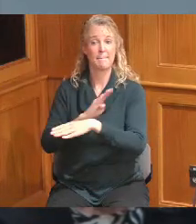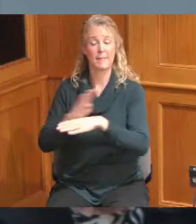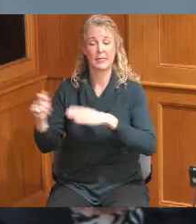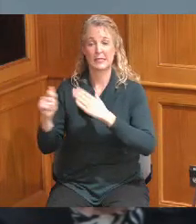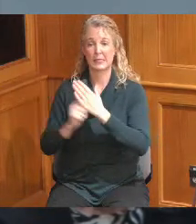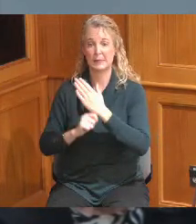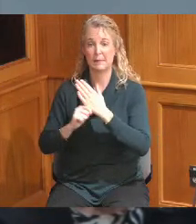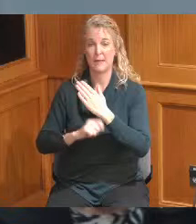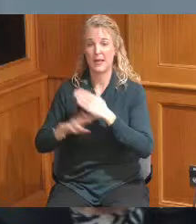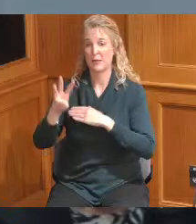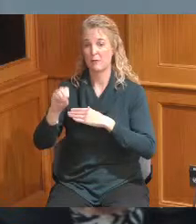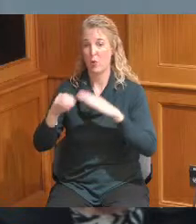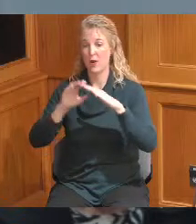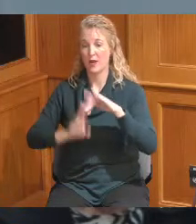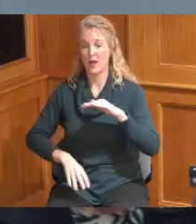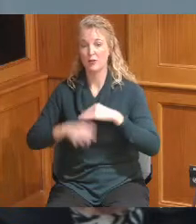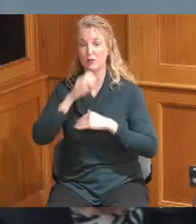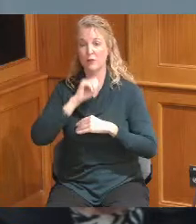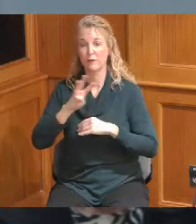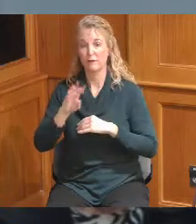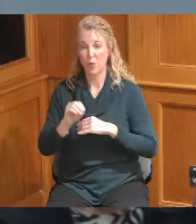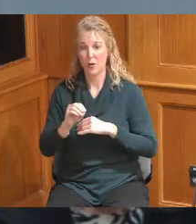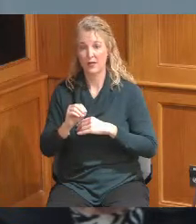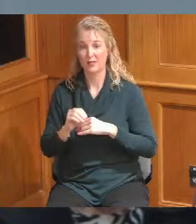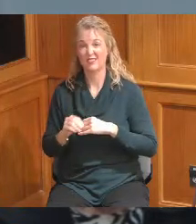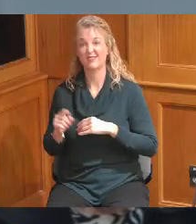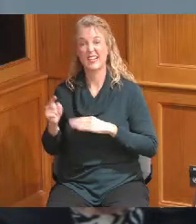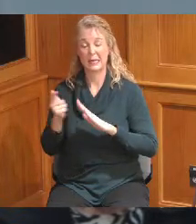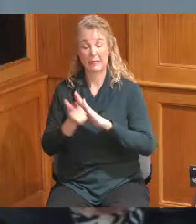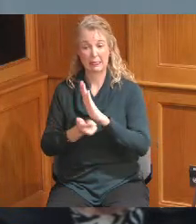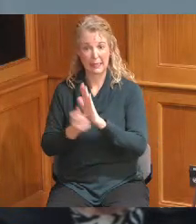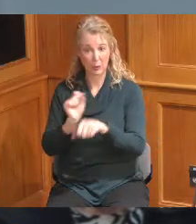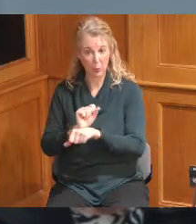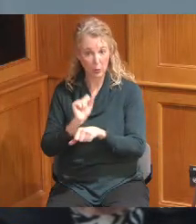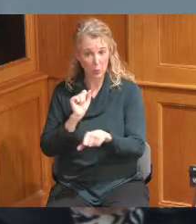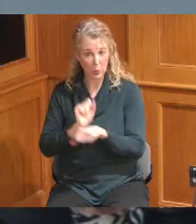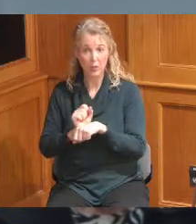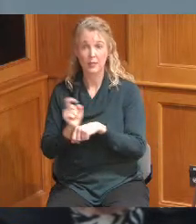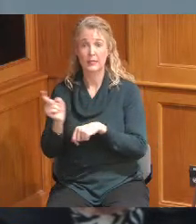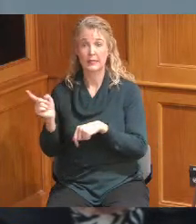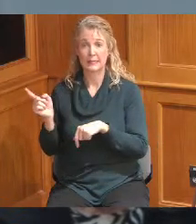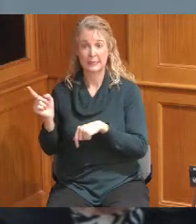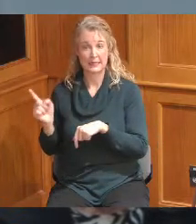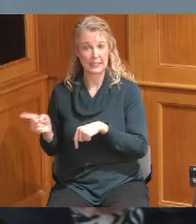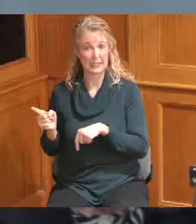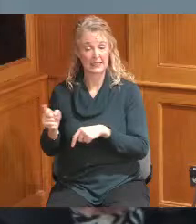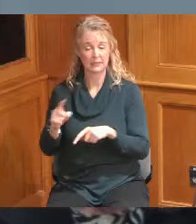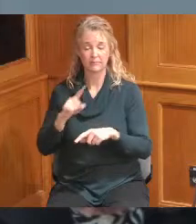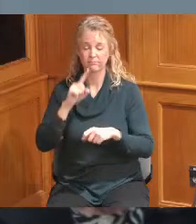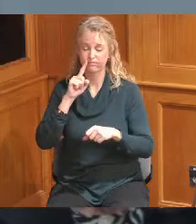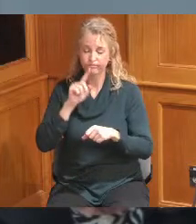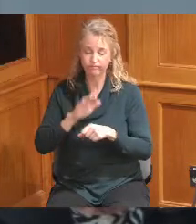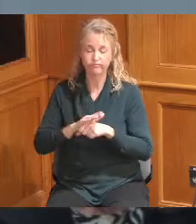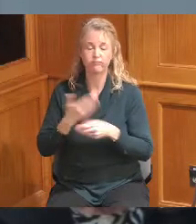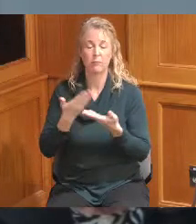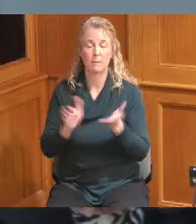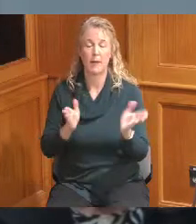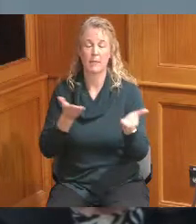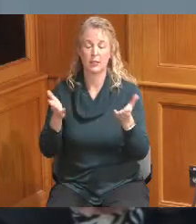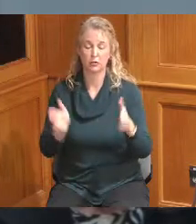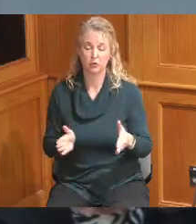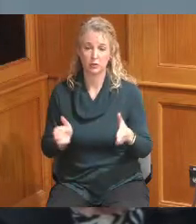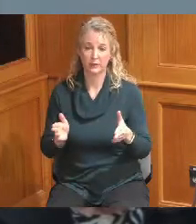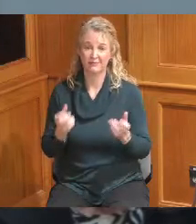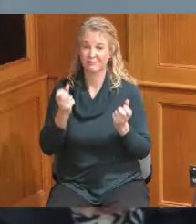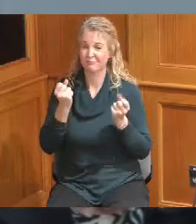Courier's 40 Under 40. And whereas during his legal career, Judge Moore has been a dedicated public servant. He has